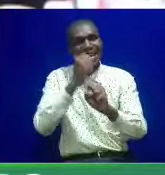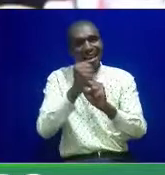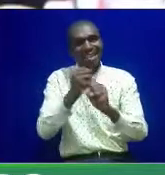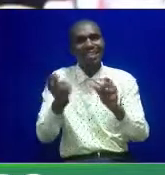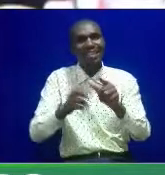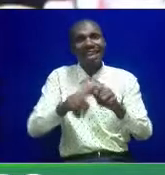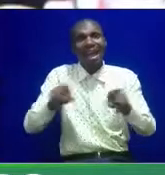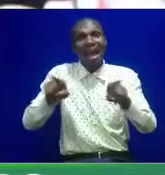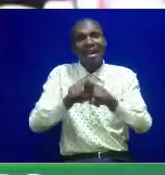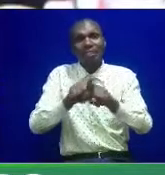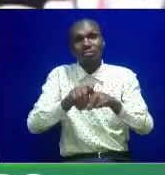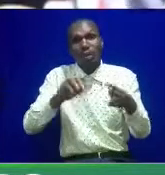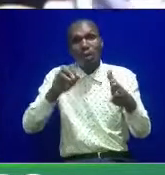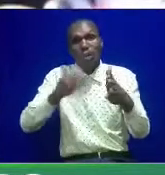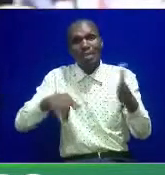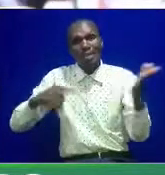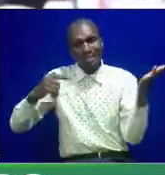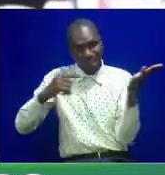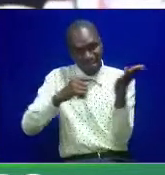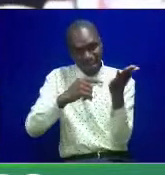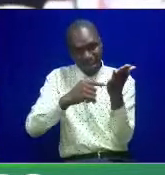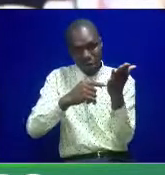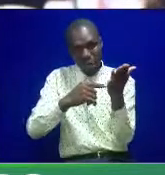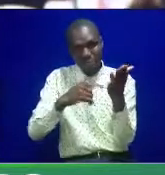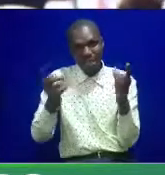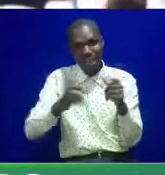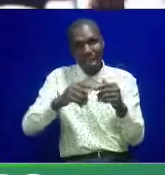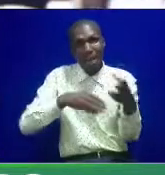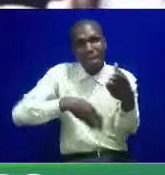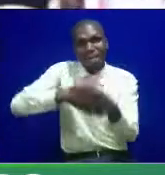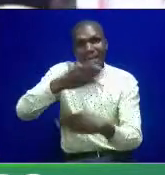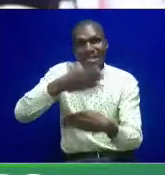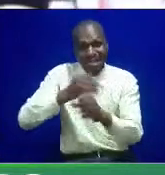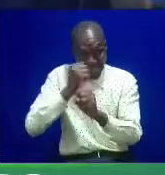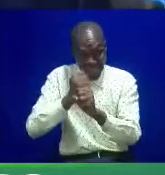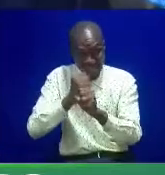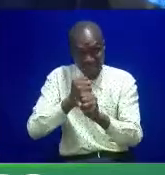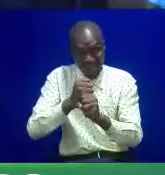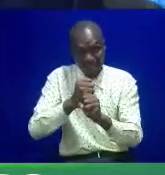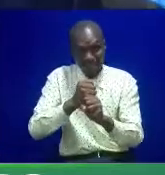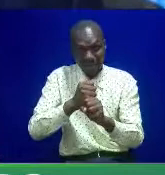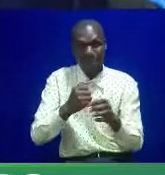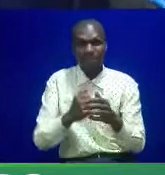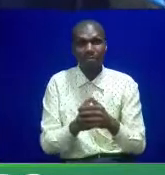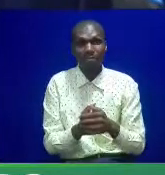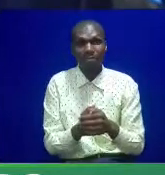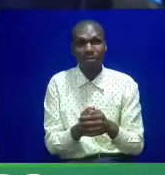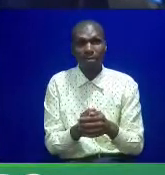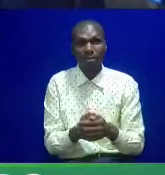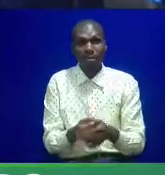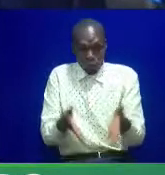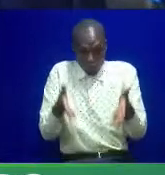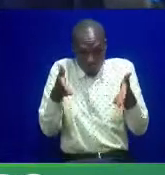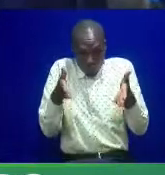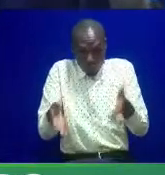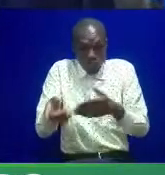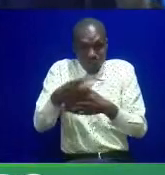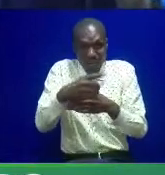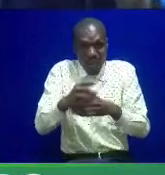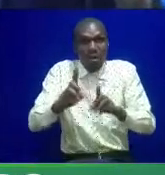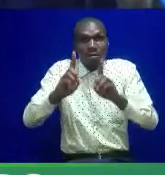amangana digital platform egeri biasara unyarako kora online rero igona